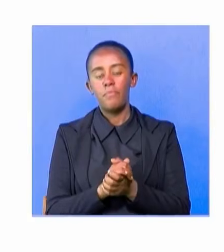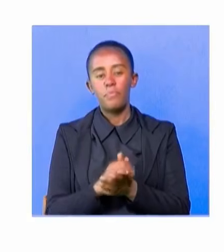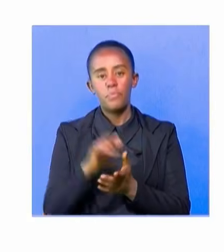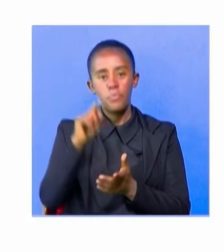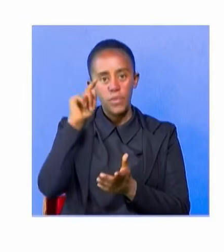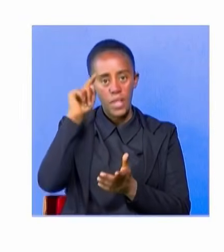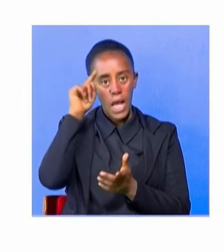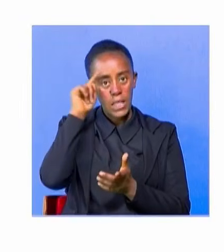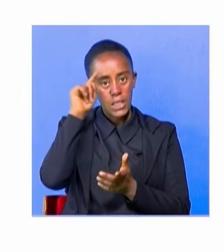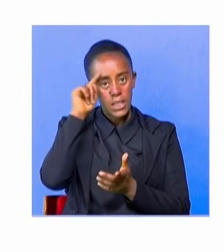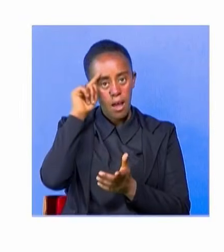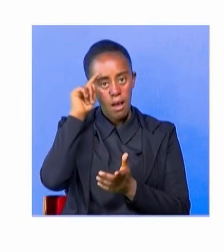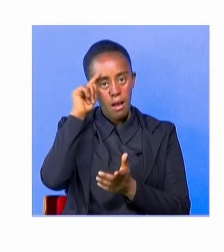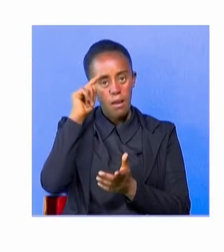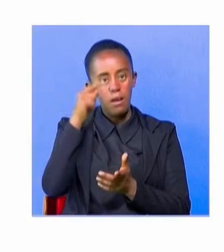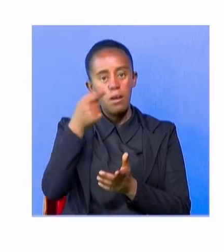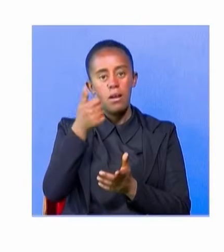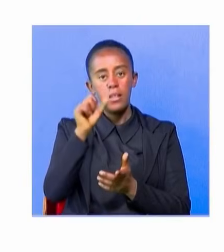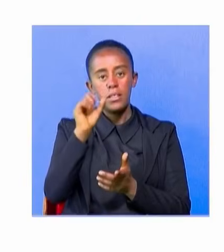Khadija